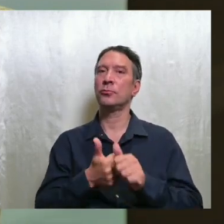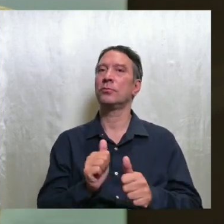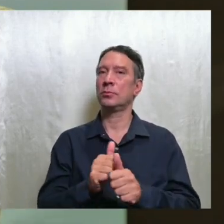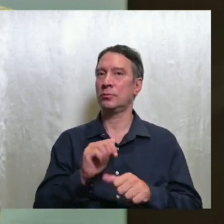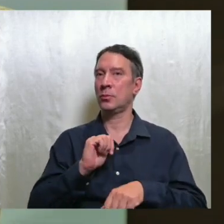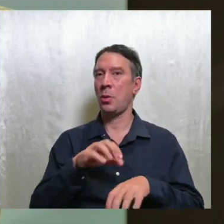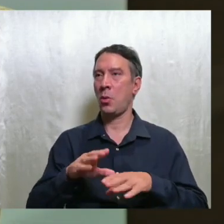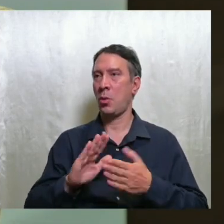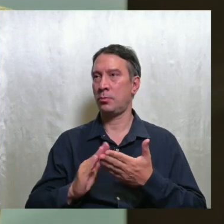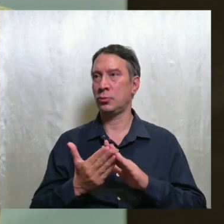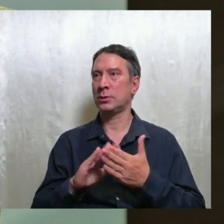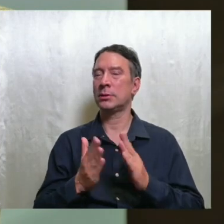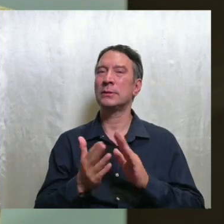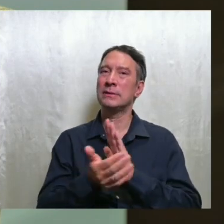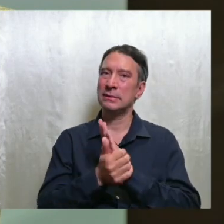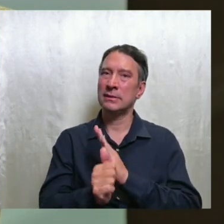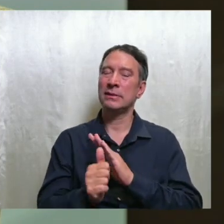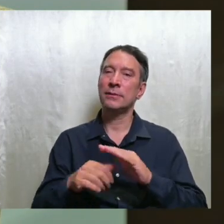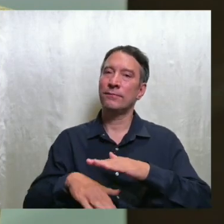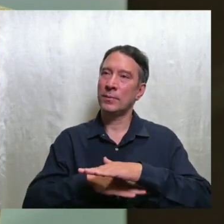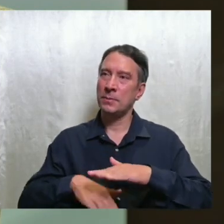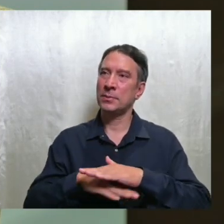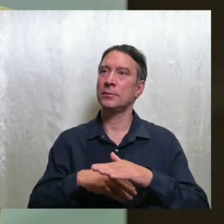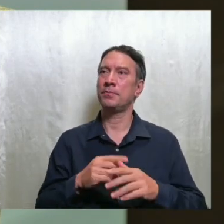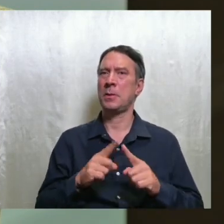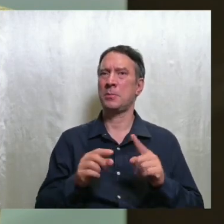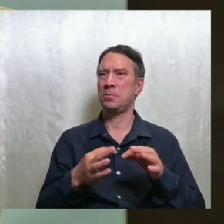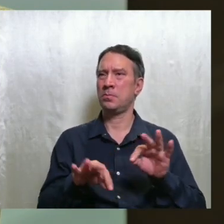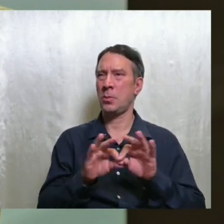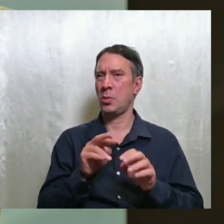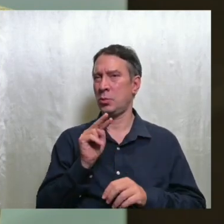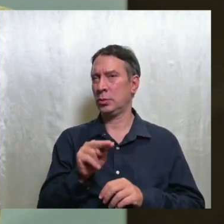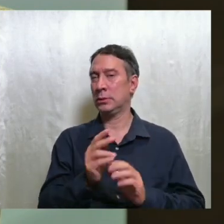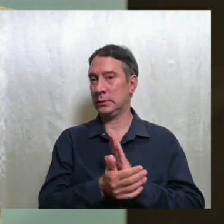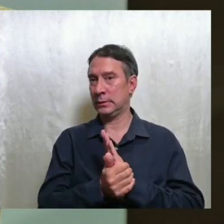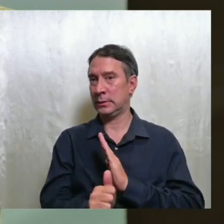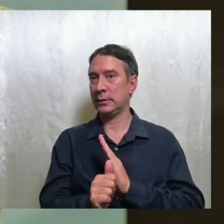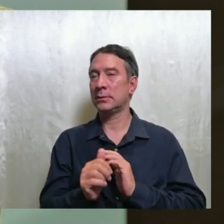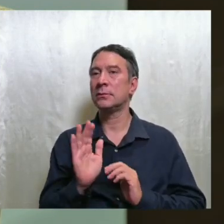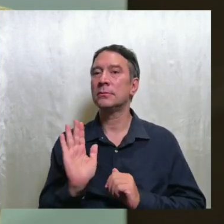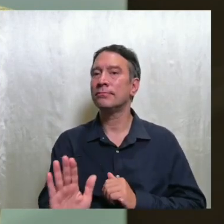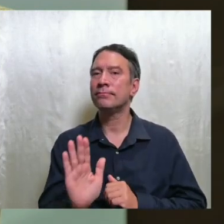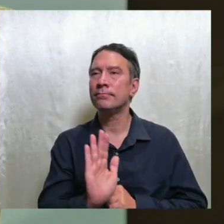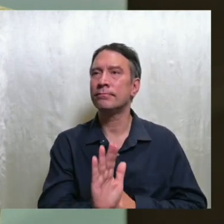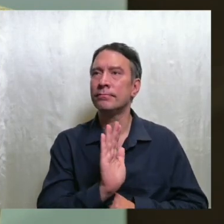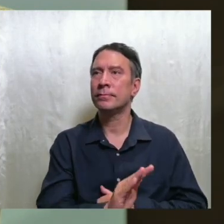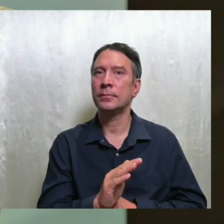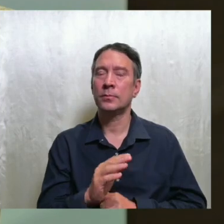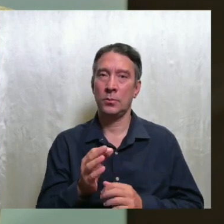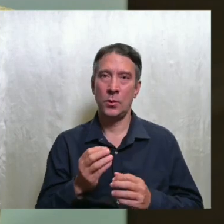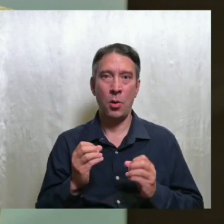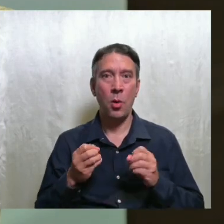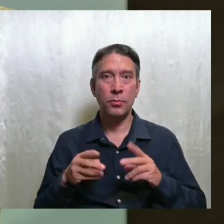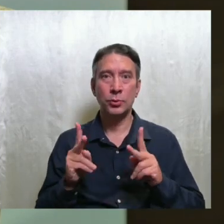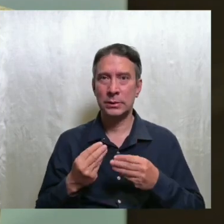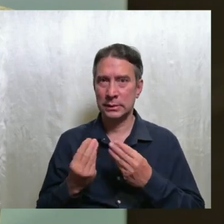employable, then that's where the partner comes in, right? So, and it's not just, let's say, the nonprofit or the civil society